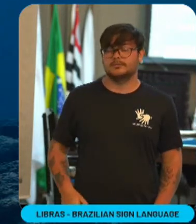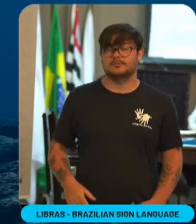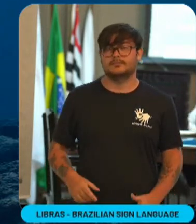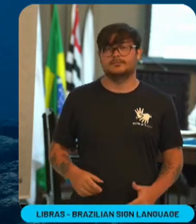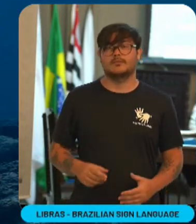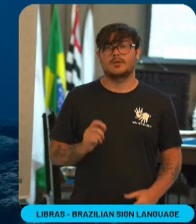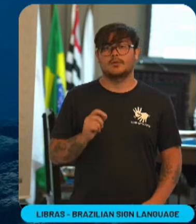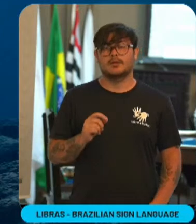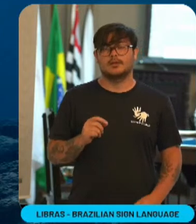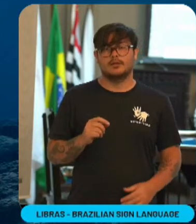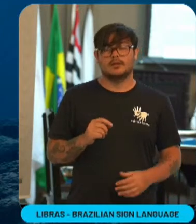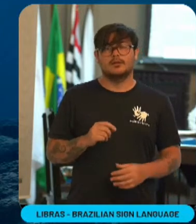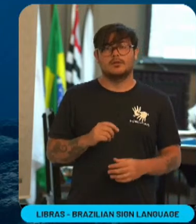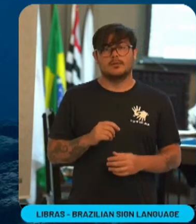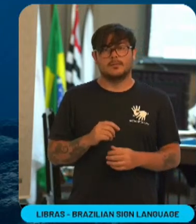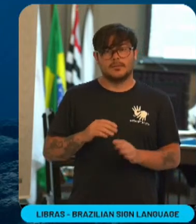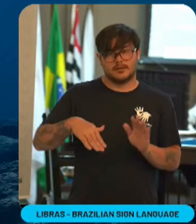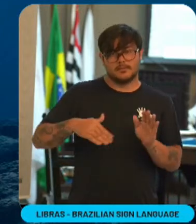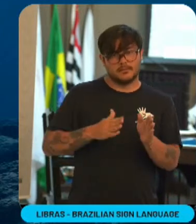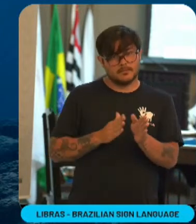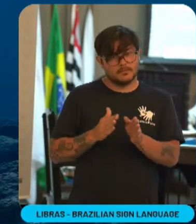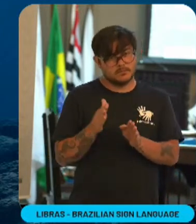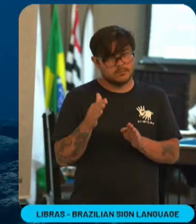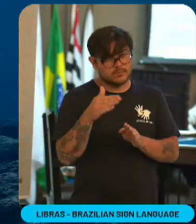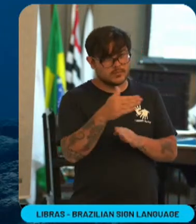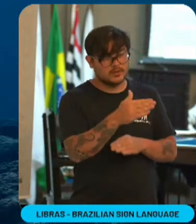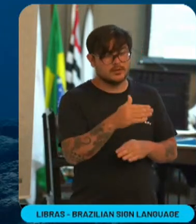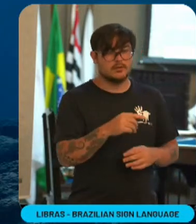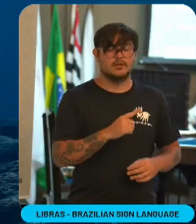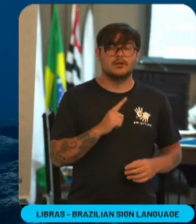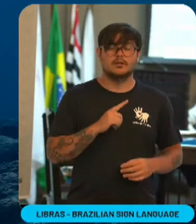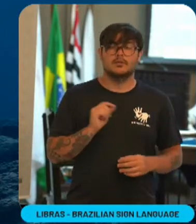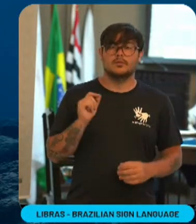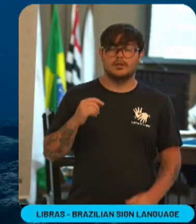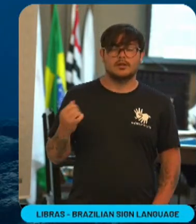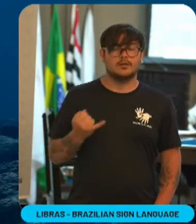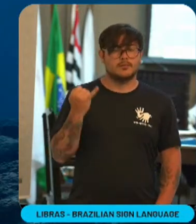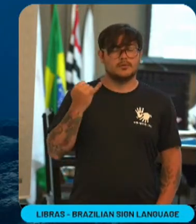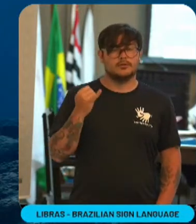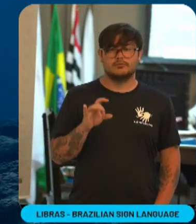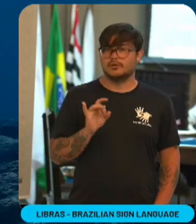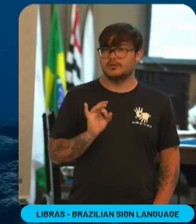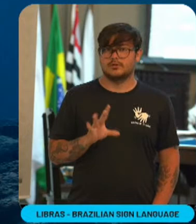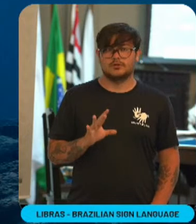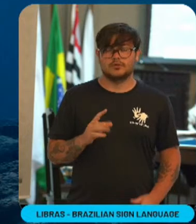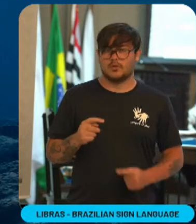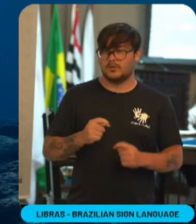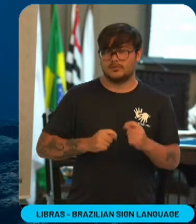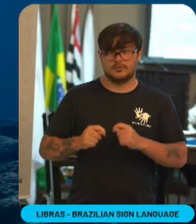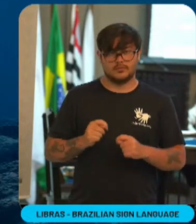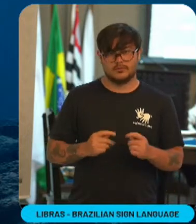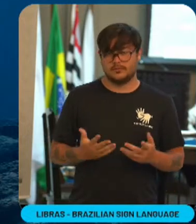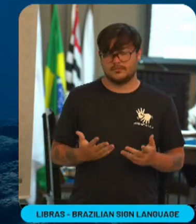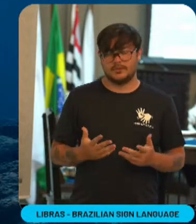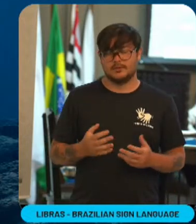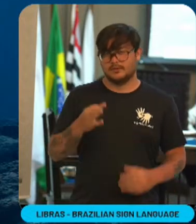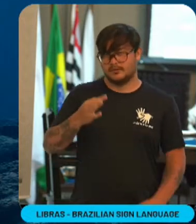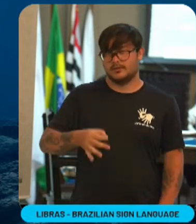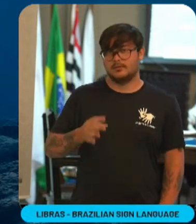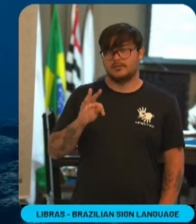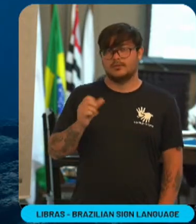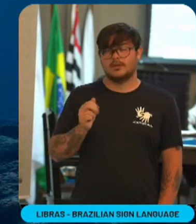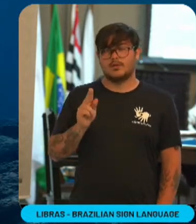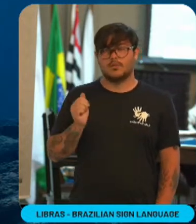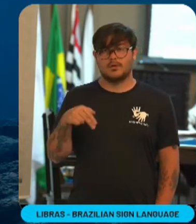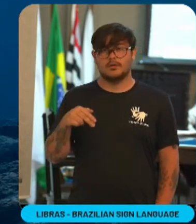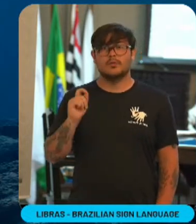governance and coast governance, there is another important factor that is not only